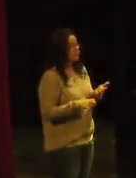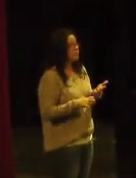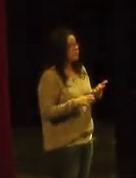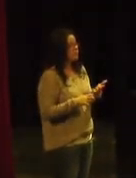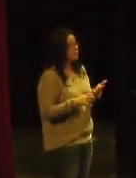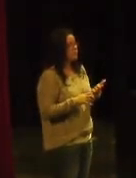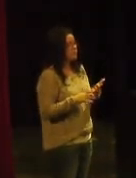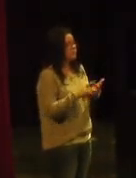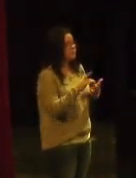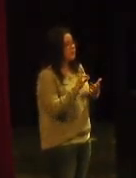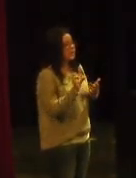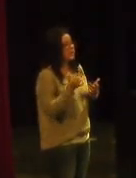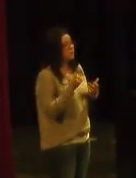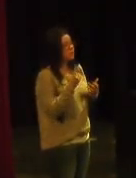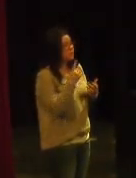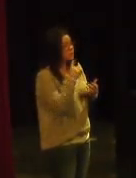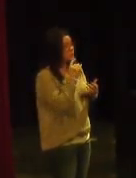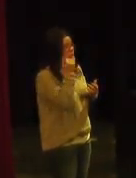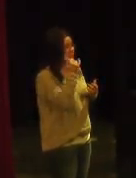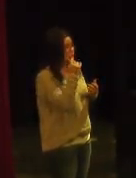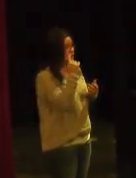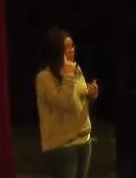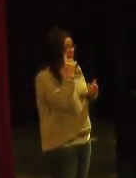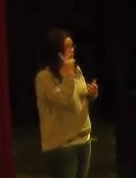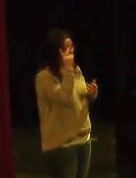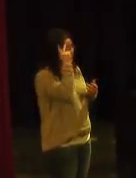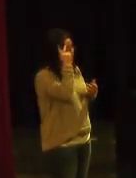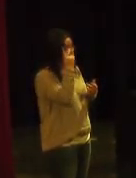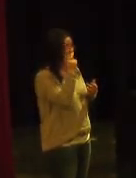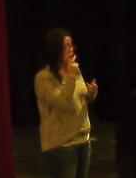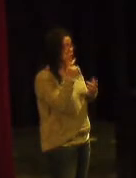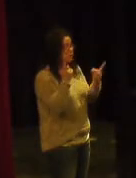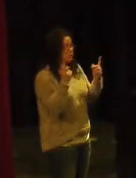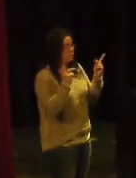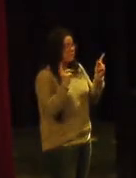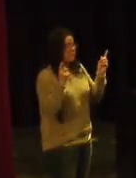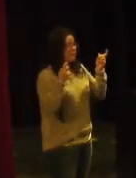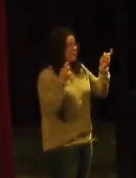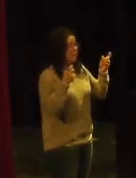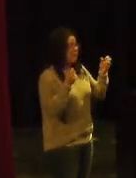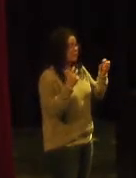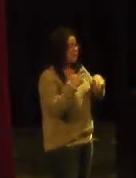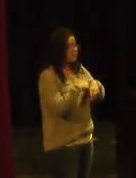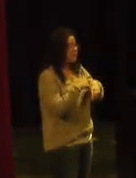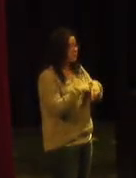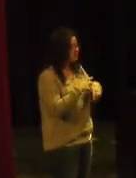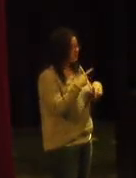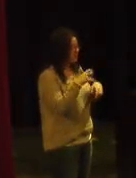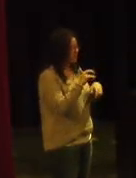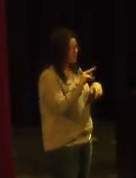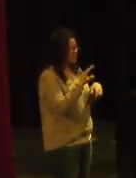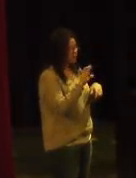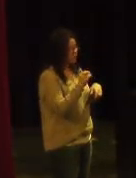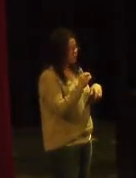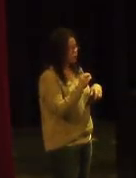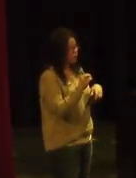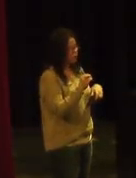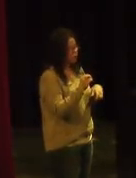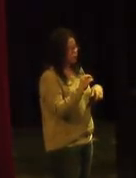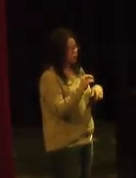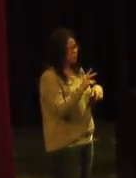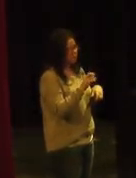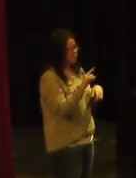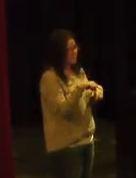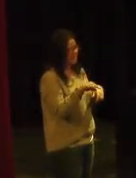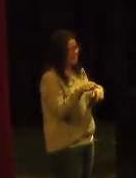especially if you think that the political left has the moral high ground a lot of times, and starring Pancho Villa as himself, will make you realize the